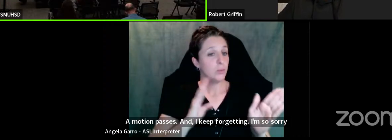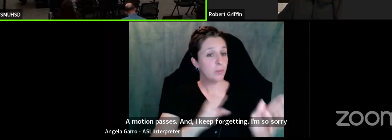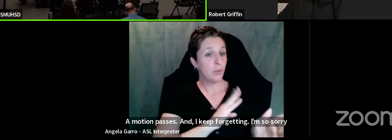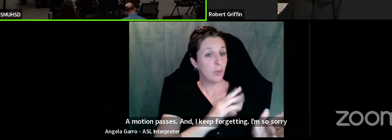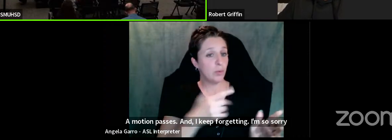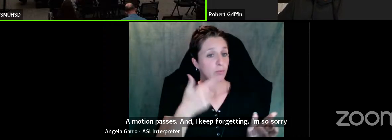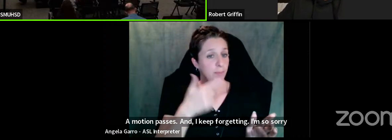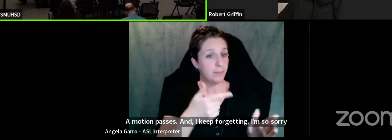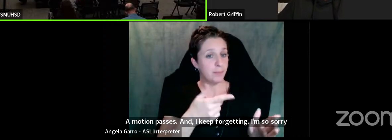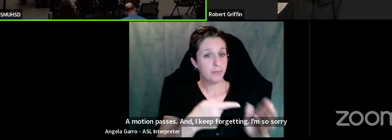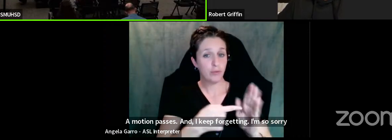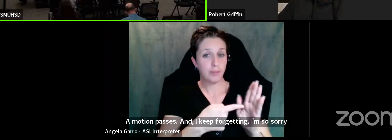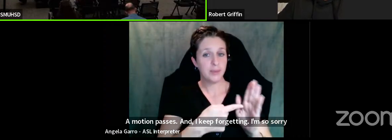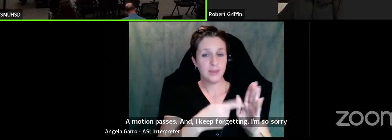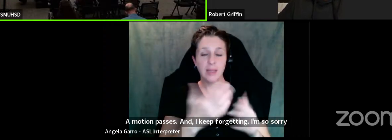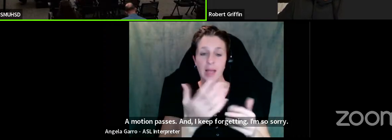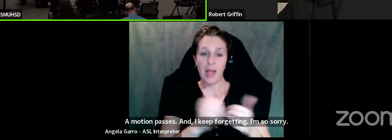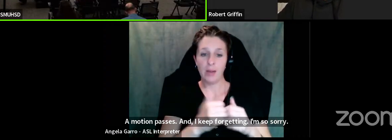vote? Aye.